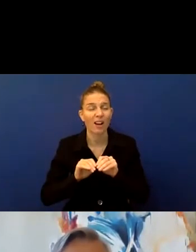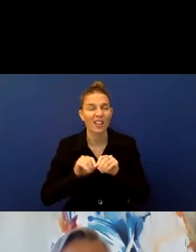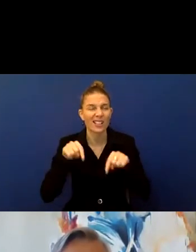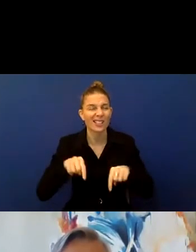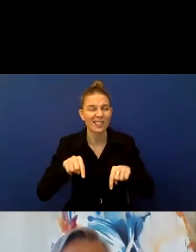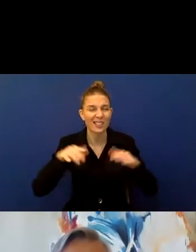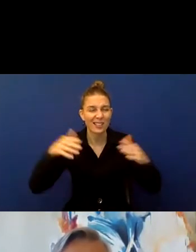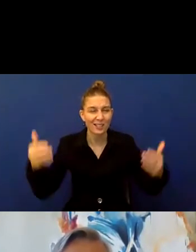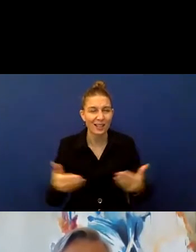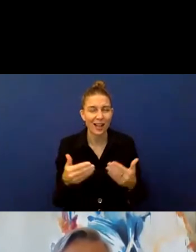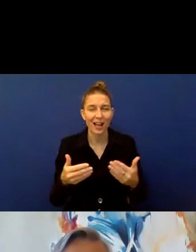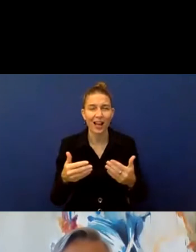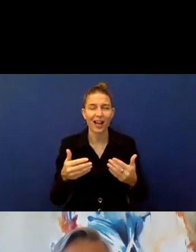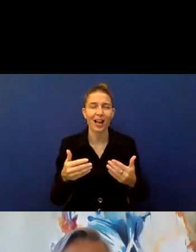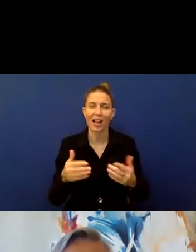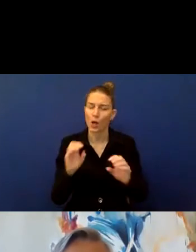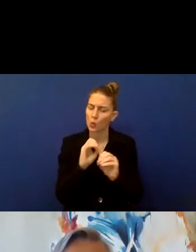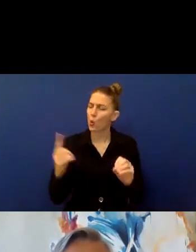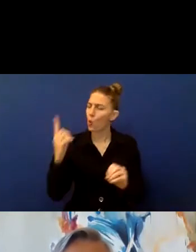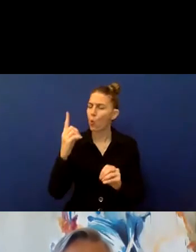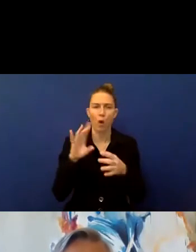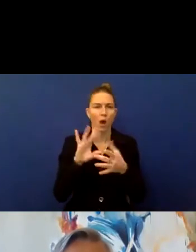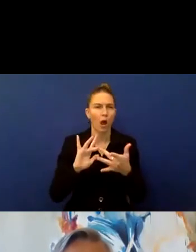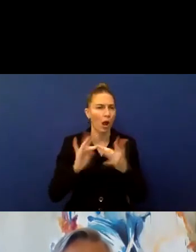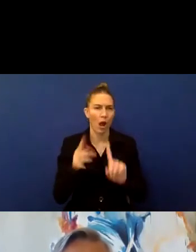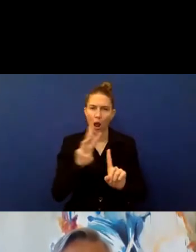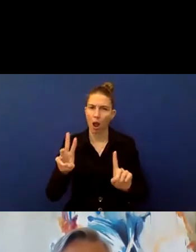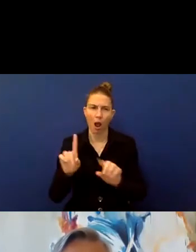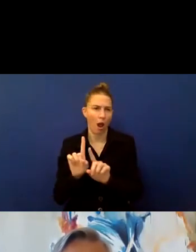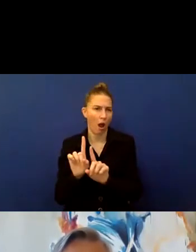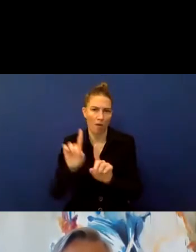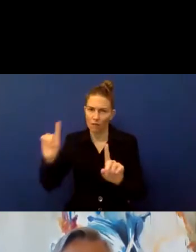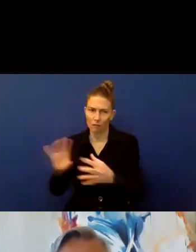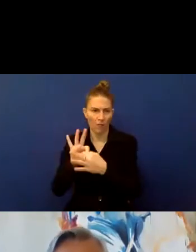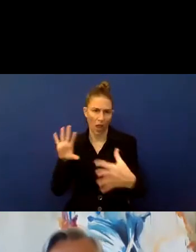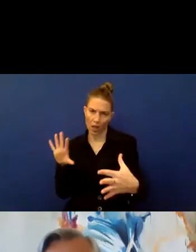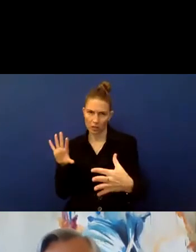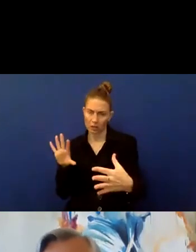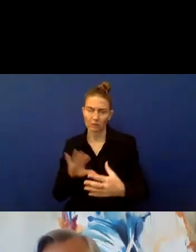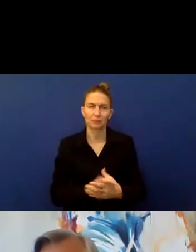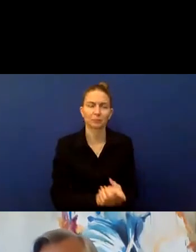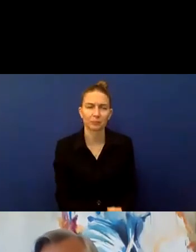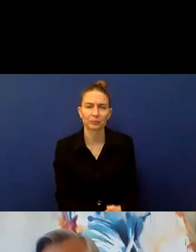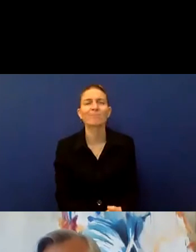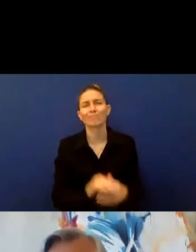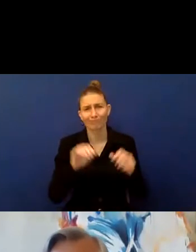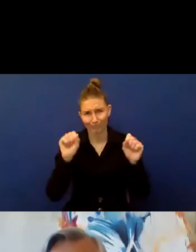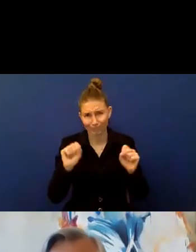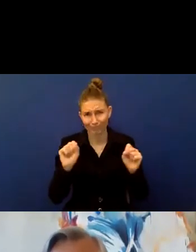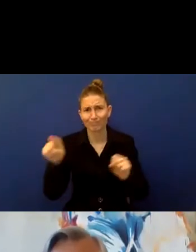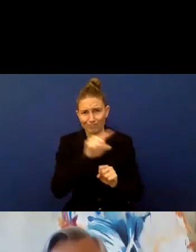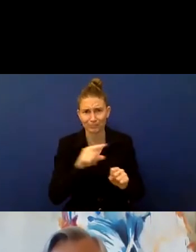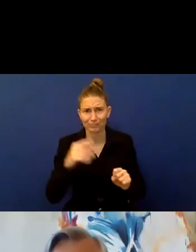As you know, and we have all experienced the challenges of